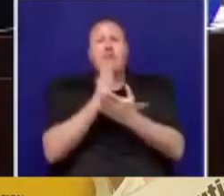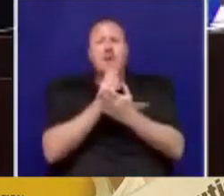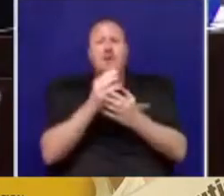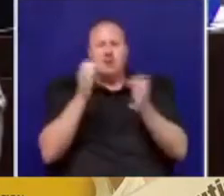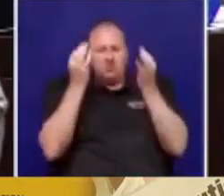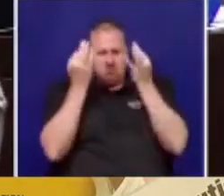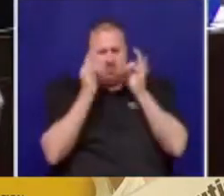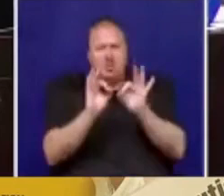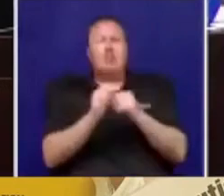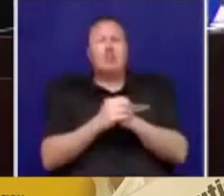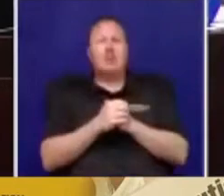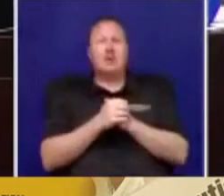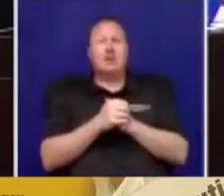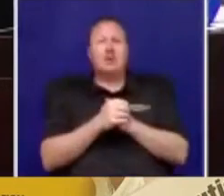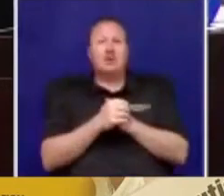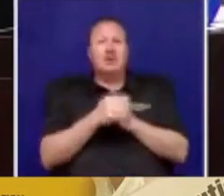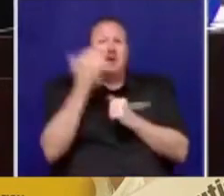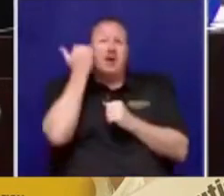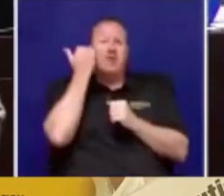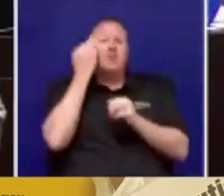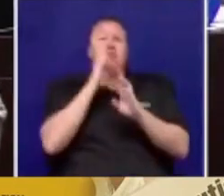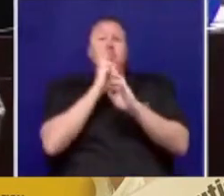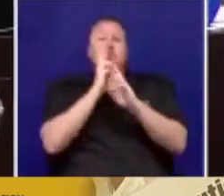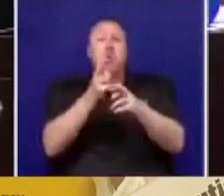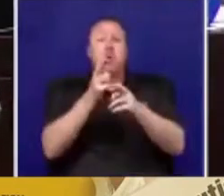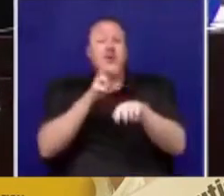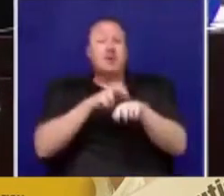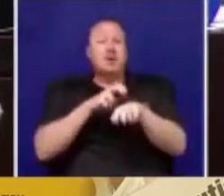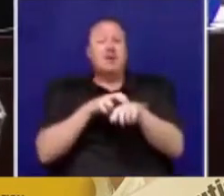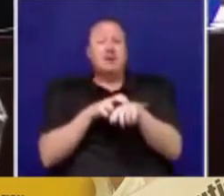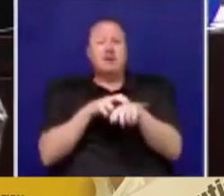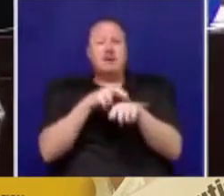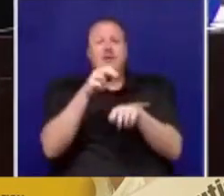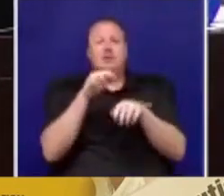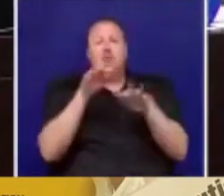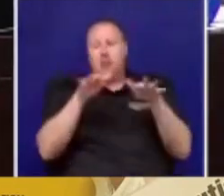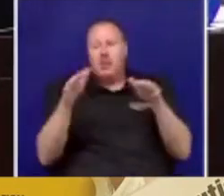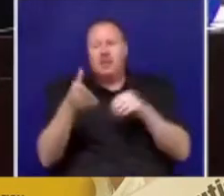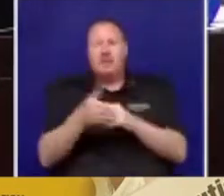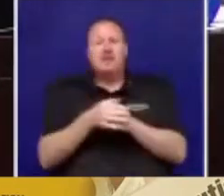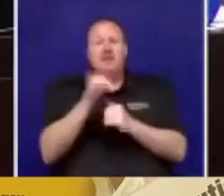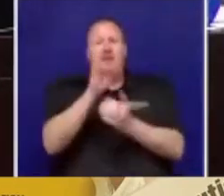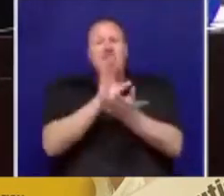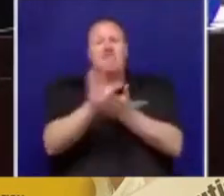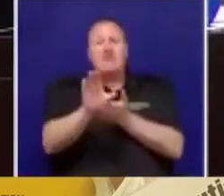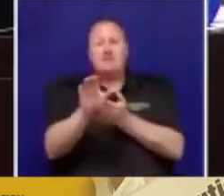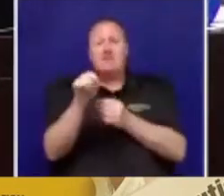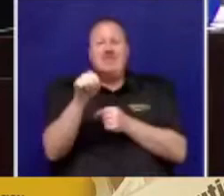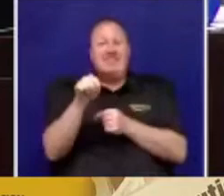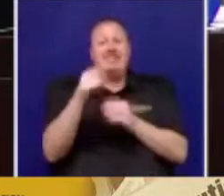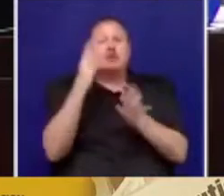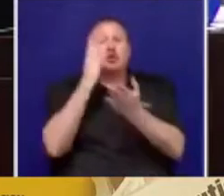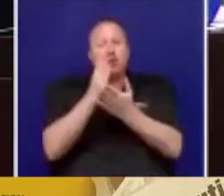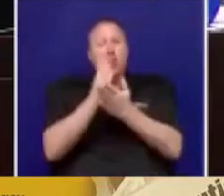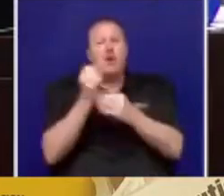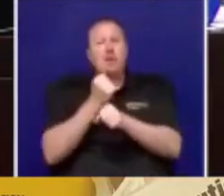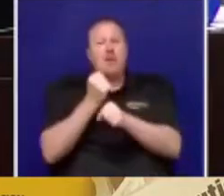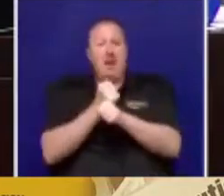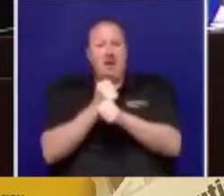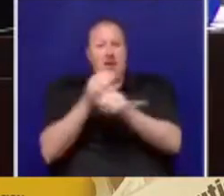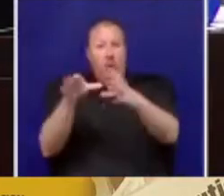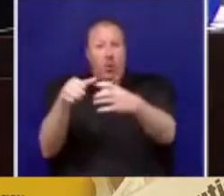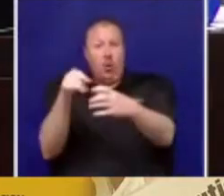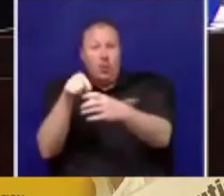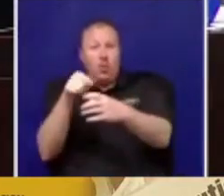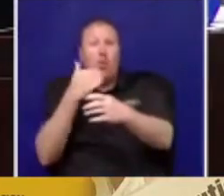responsive to the growing needs of its population, then great investments must go into ensuring that the entity is tasked with